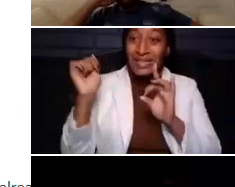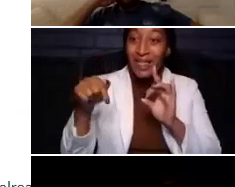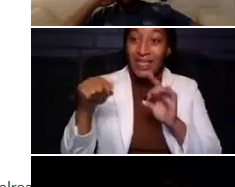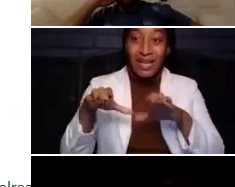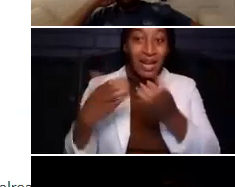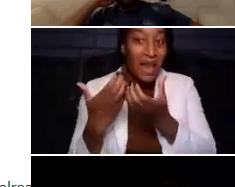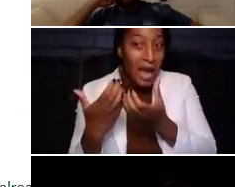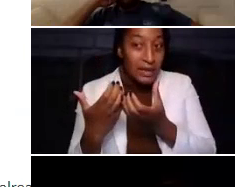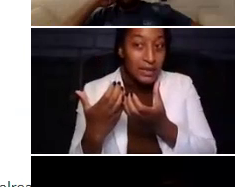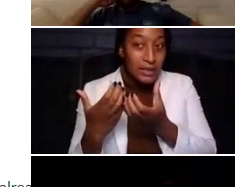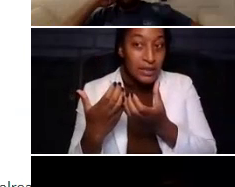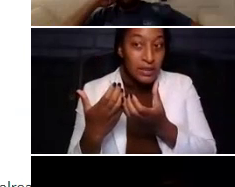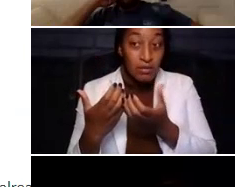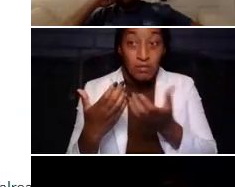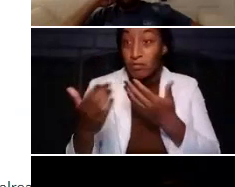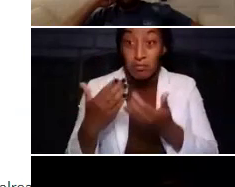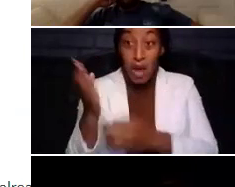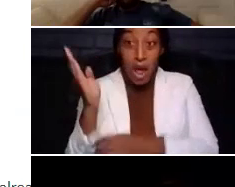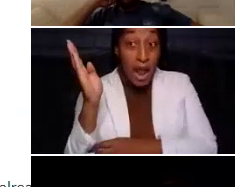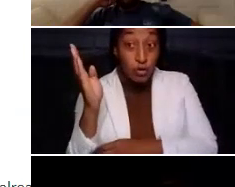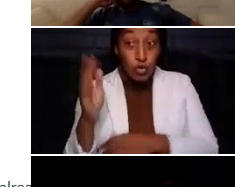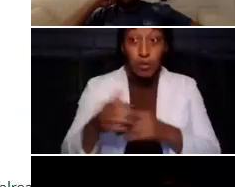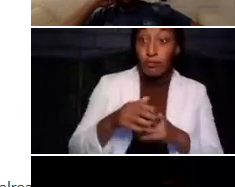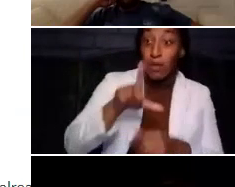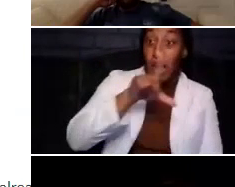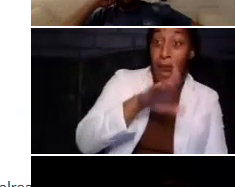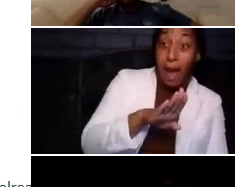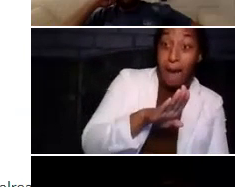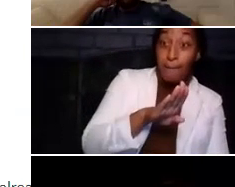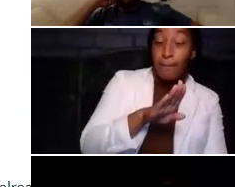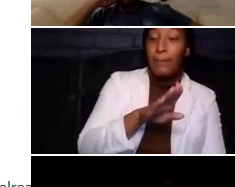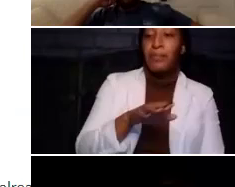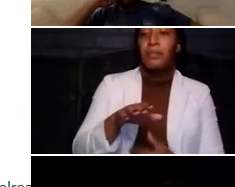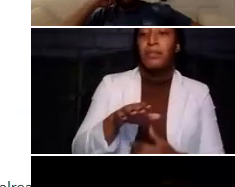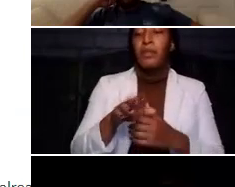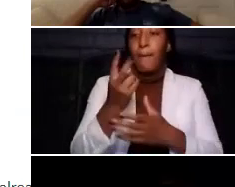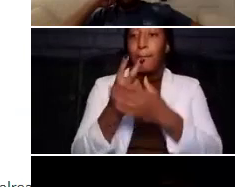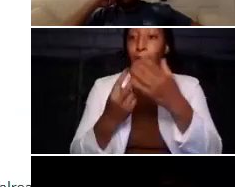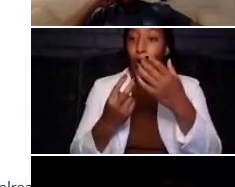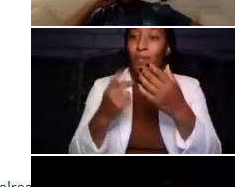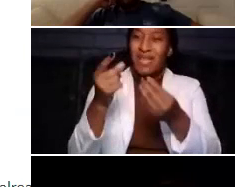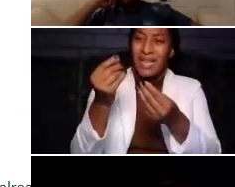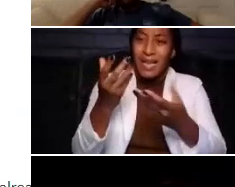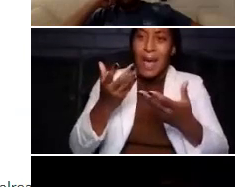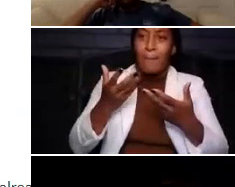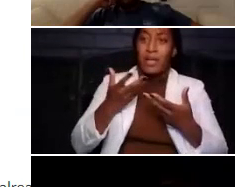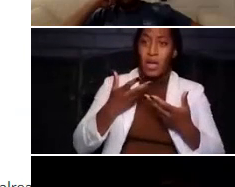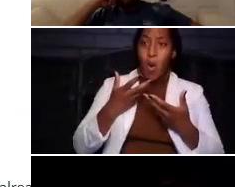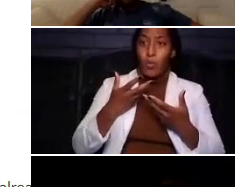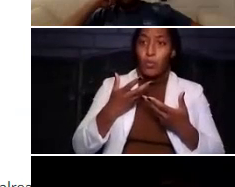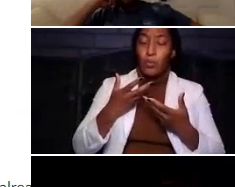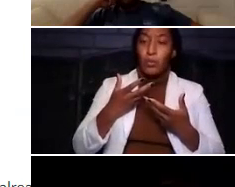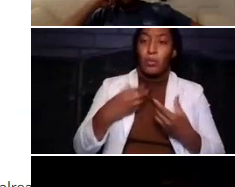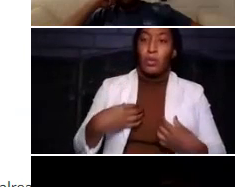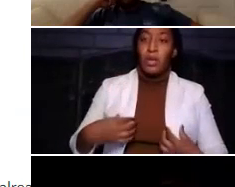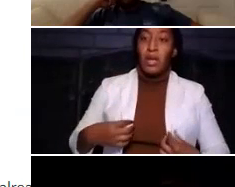that's lecture or lab. If you're in lecture, tell me how the article connects to the things you're learning in lecture. If you're in